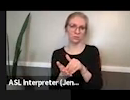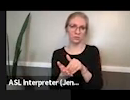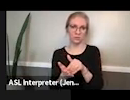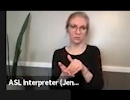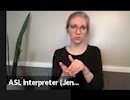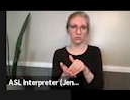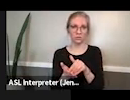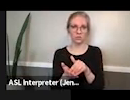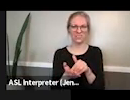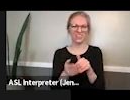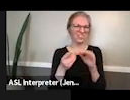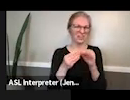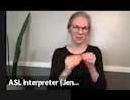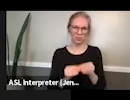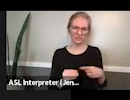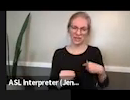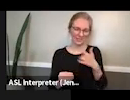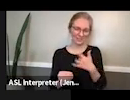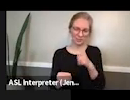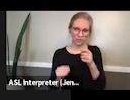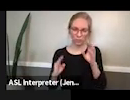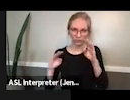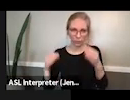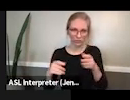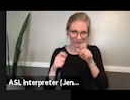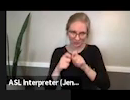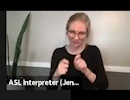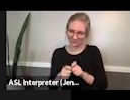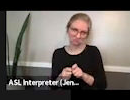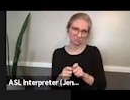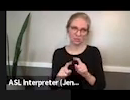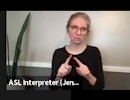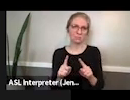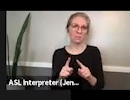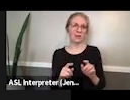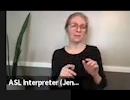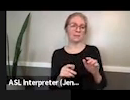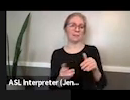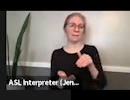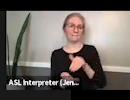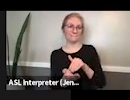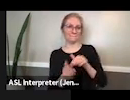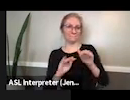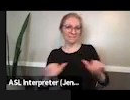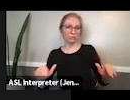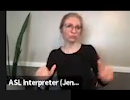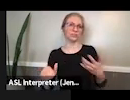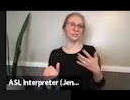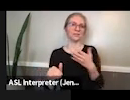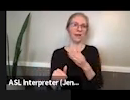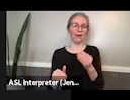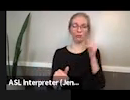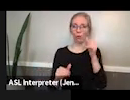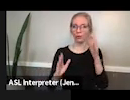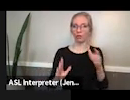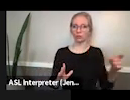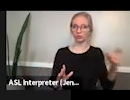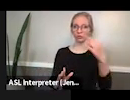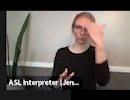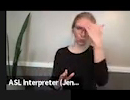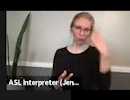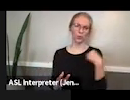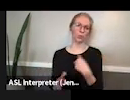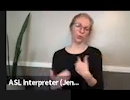get hung up on the specifics of the numbers, but the pediatricians, the audiologists know that we've got